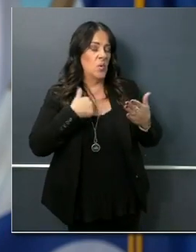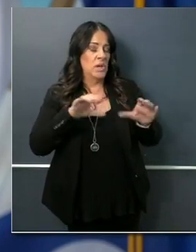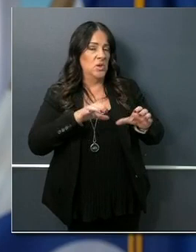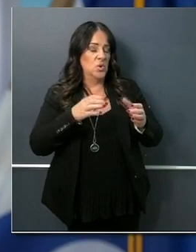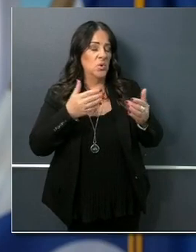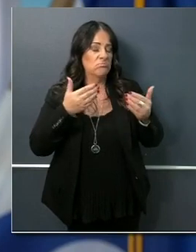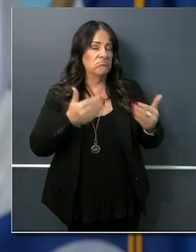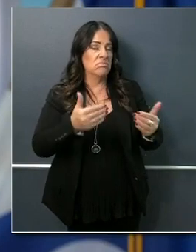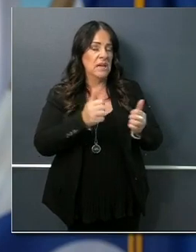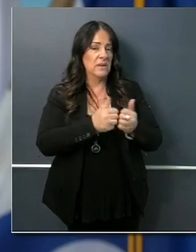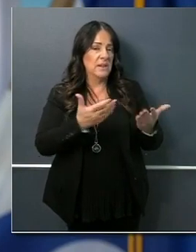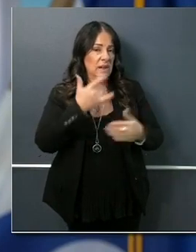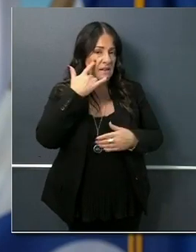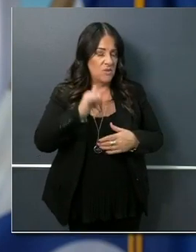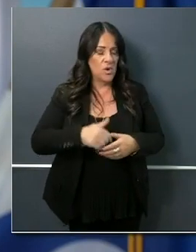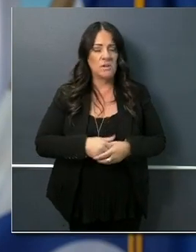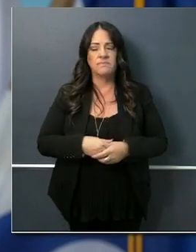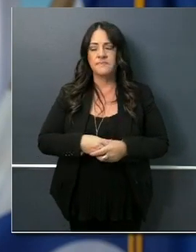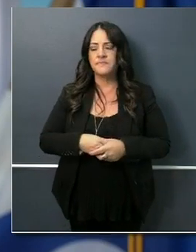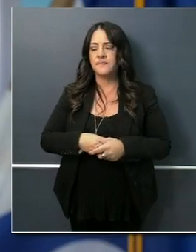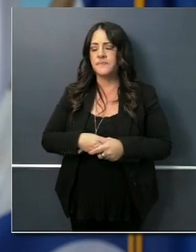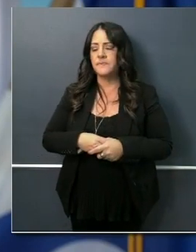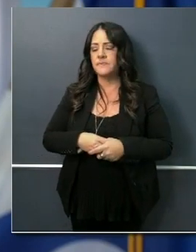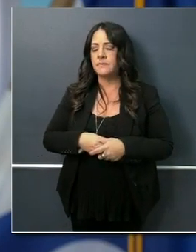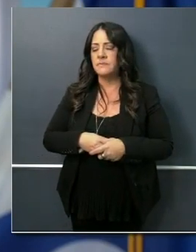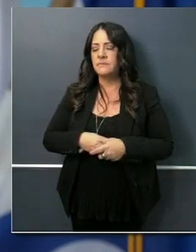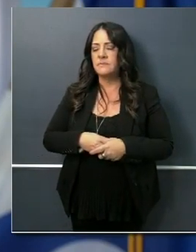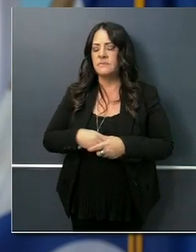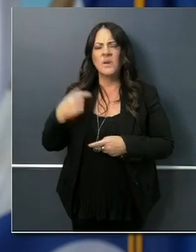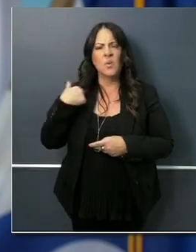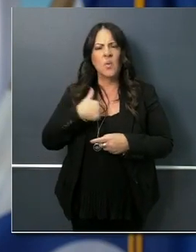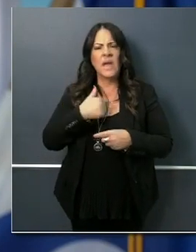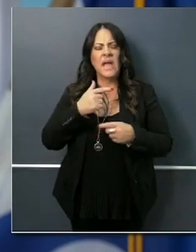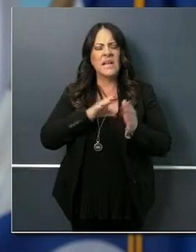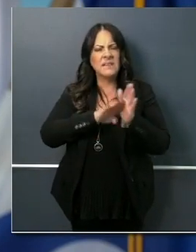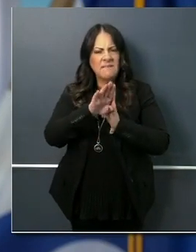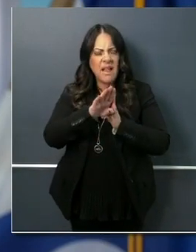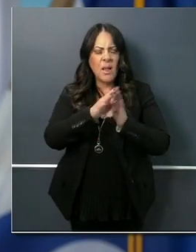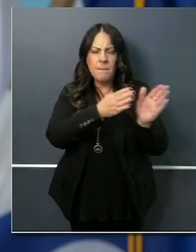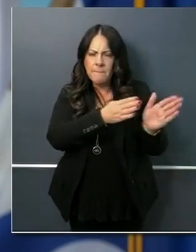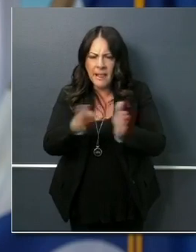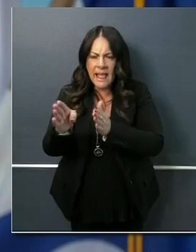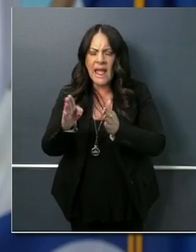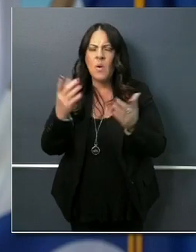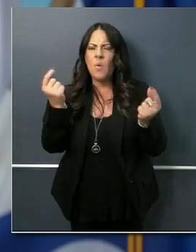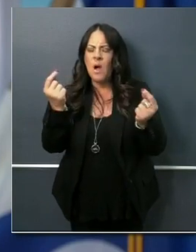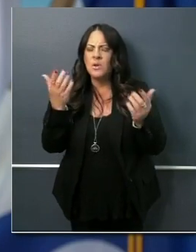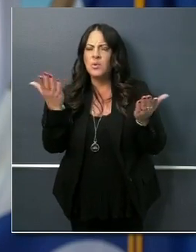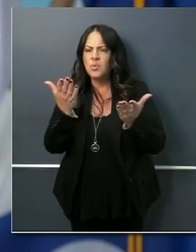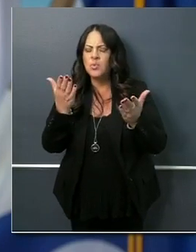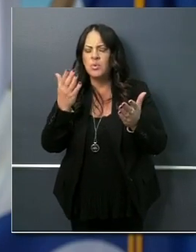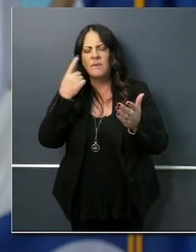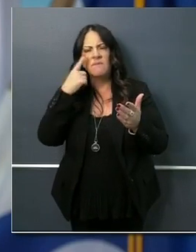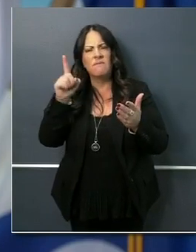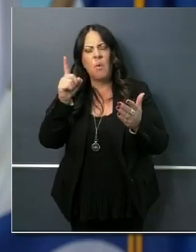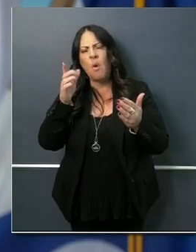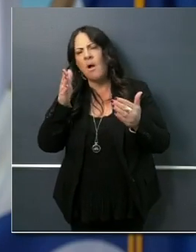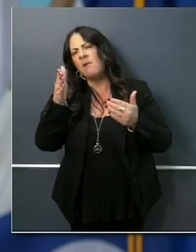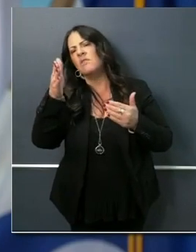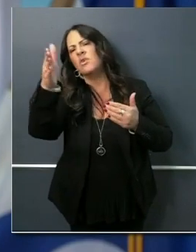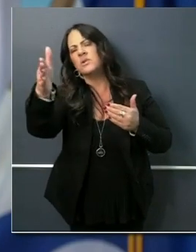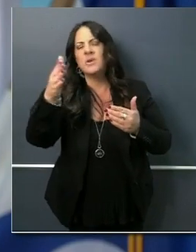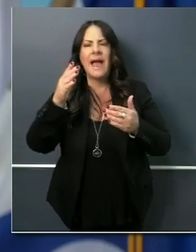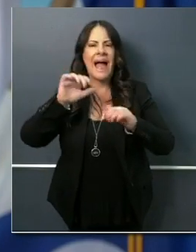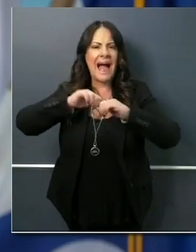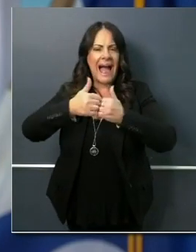as it relates to a roadmap for recovery, a roadmap to get back to some semblance of normalcy. And so that's